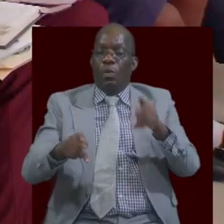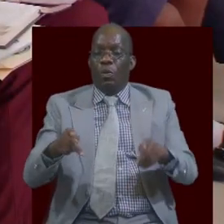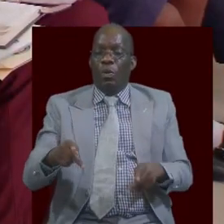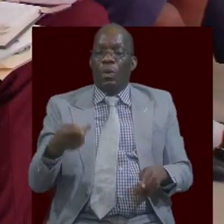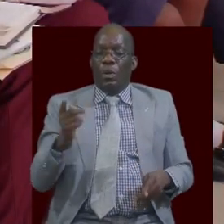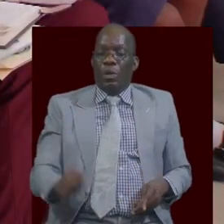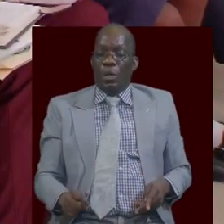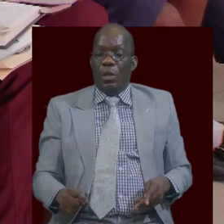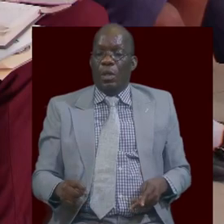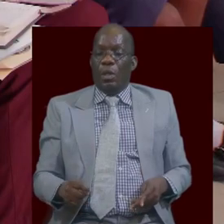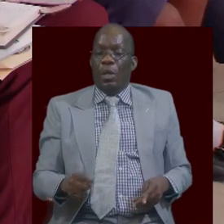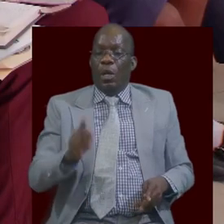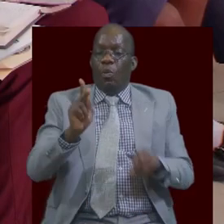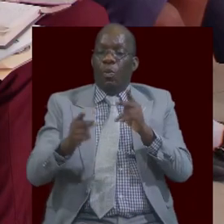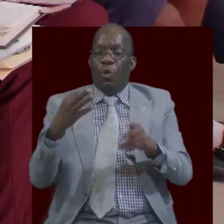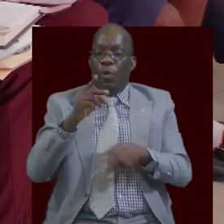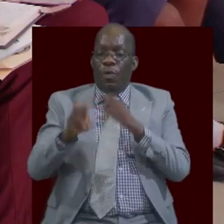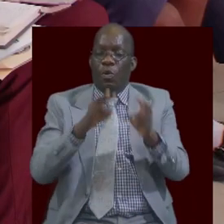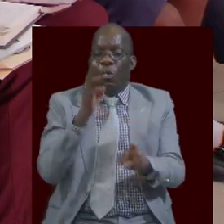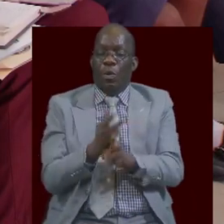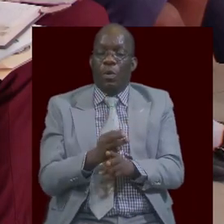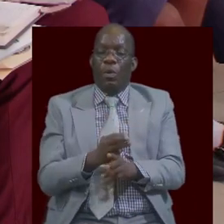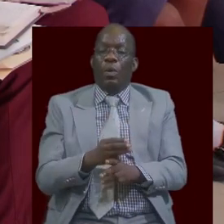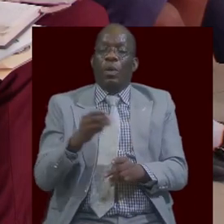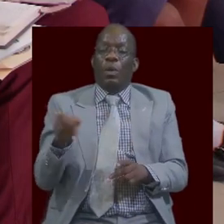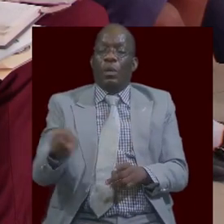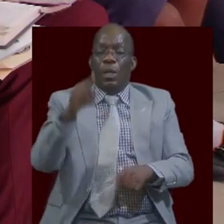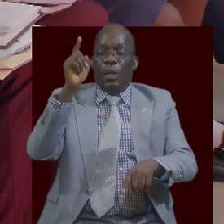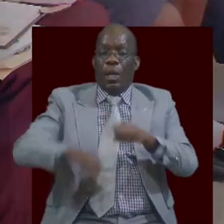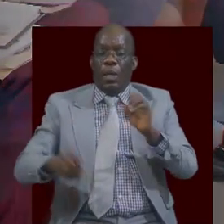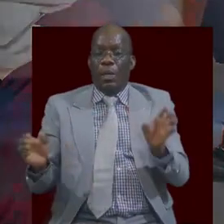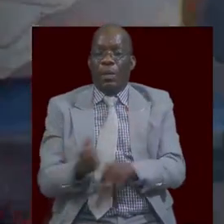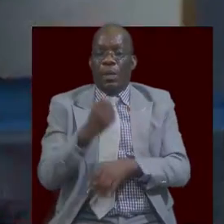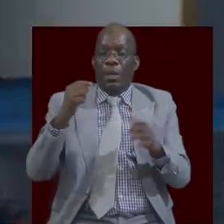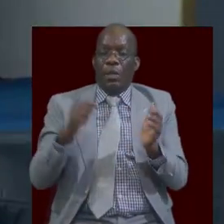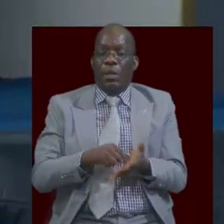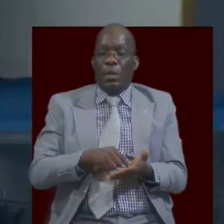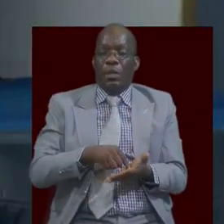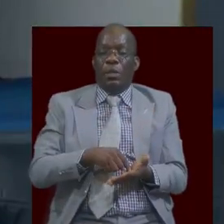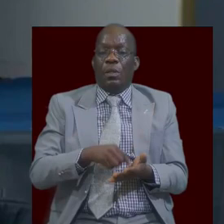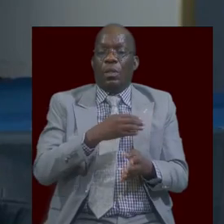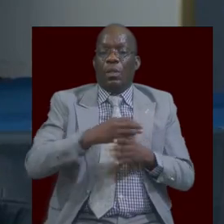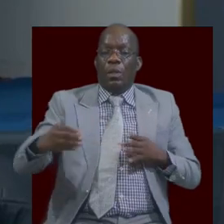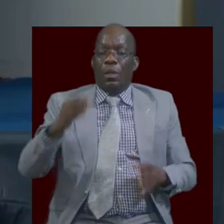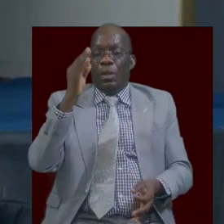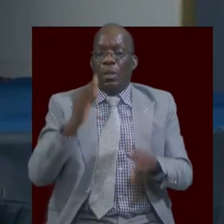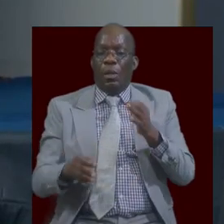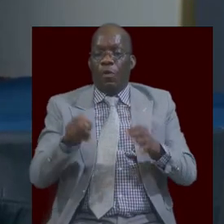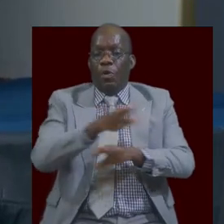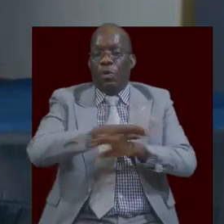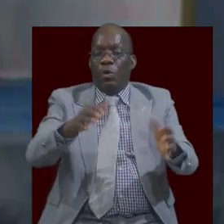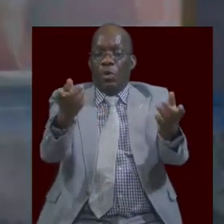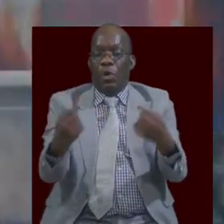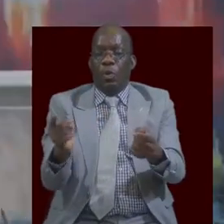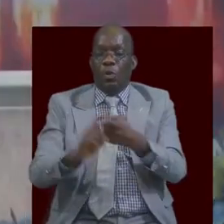the world, they cannot take this away. If you don't come to him, for